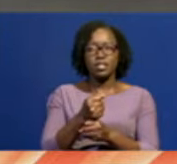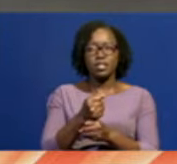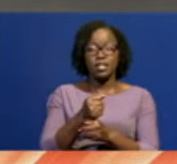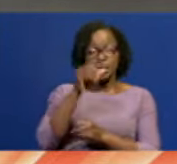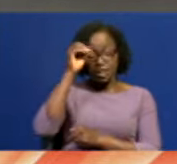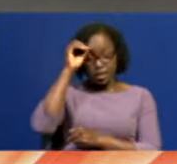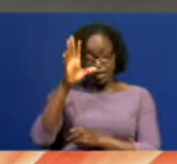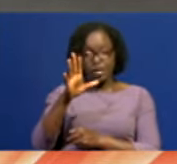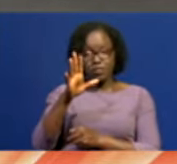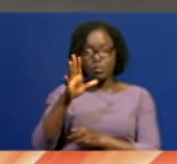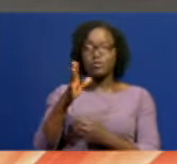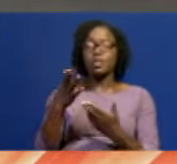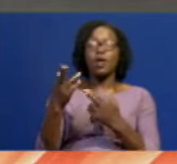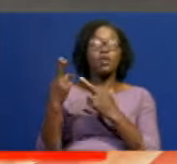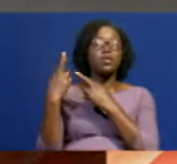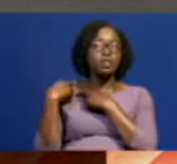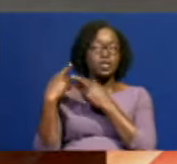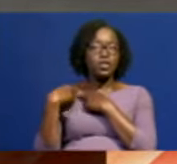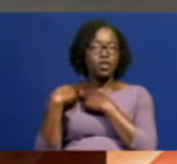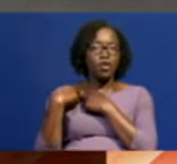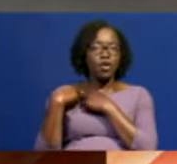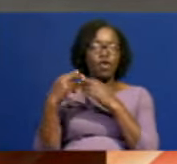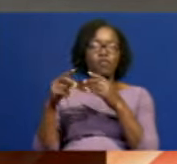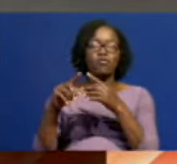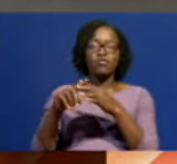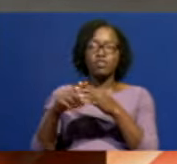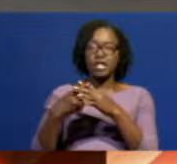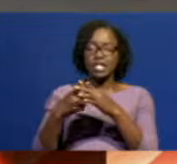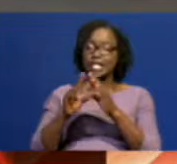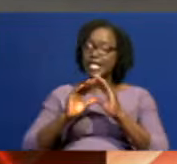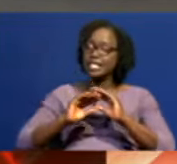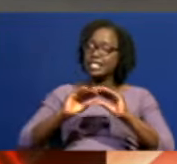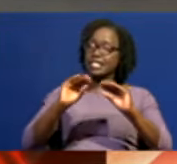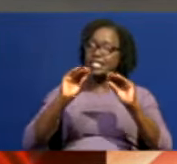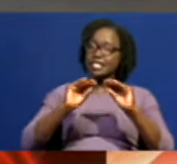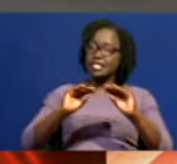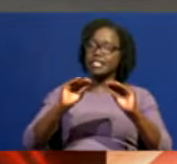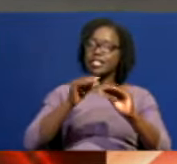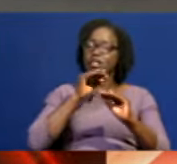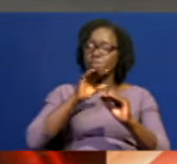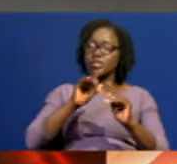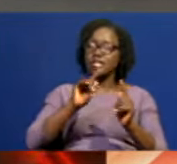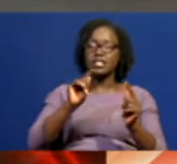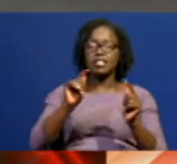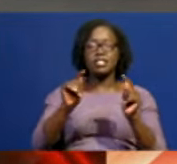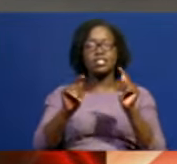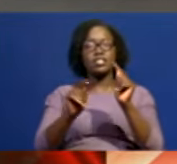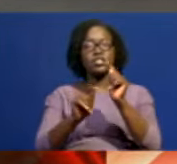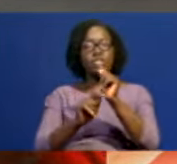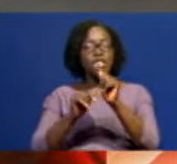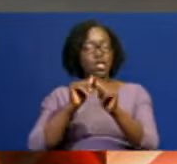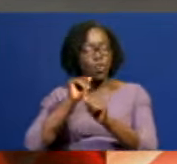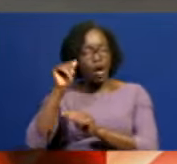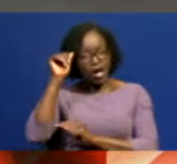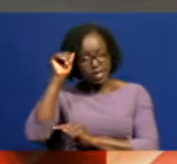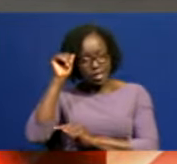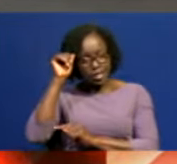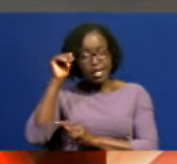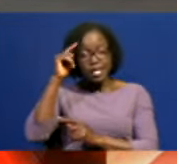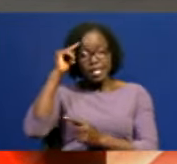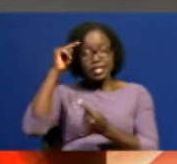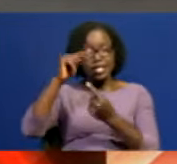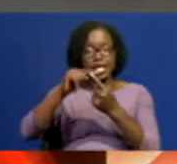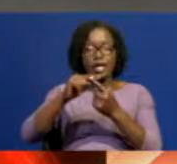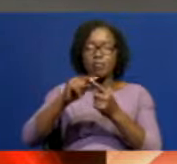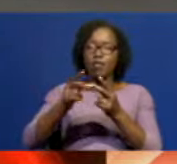Kiambu has taken up the role of initiating and sensitizing boys as they transition to adulthood. The move is aimed at